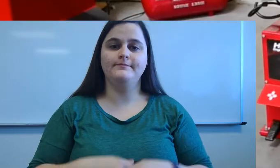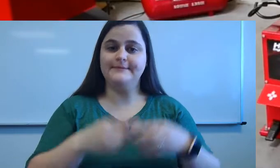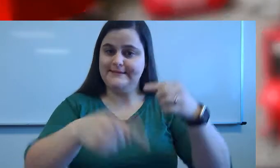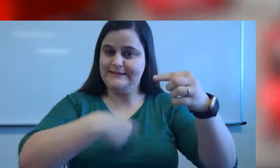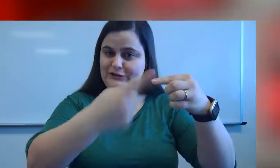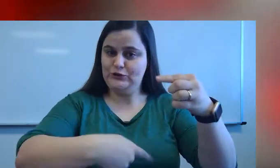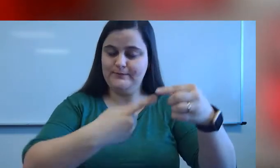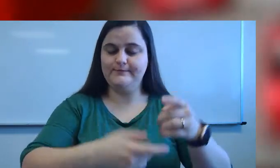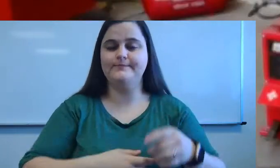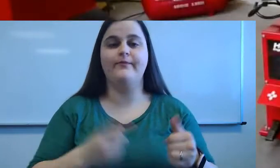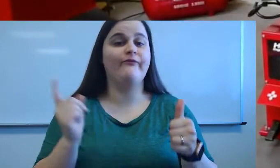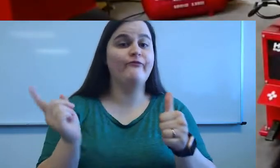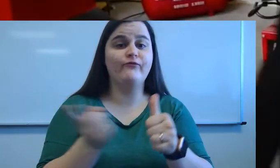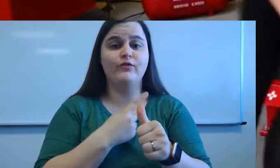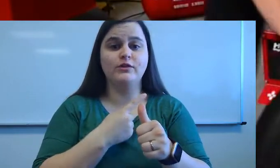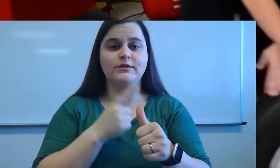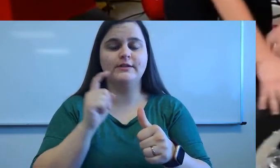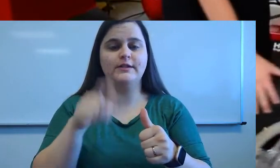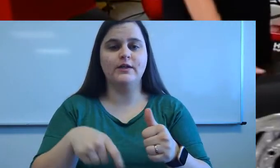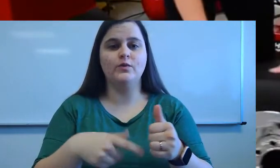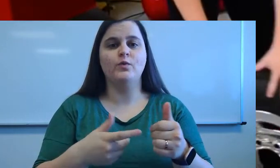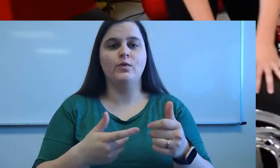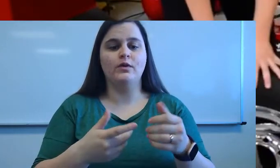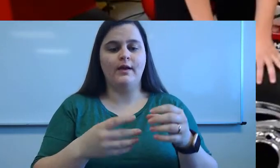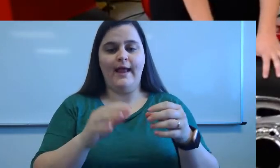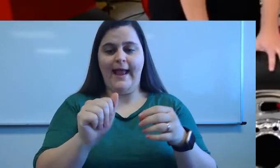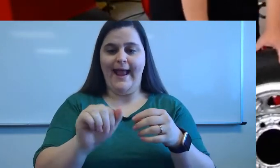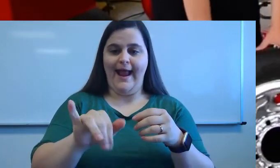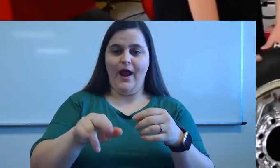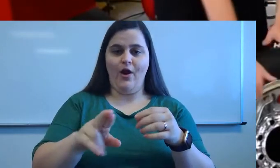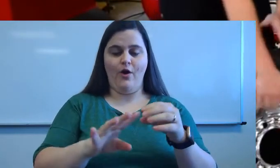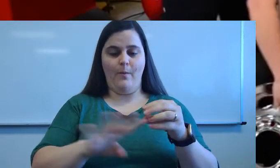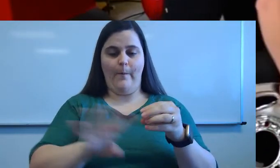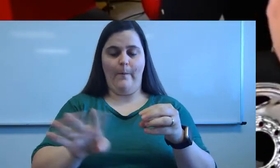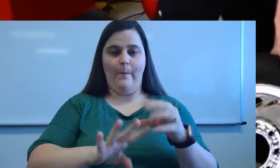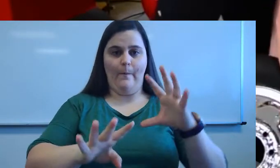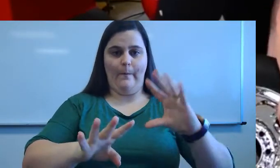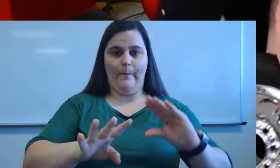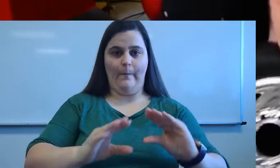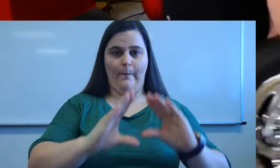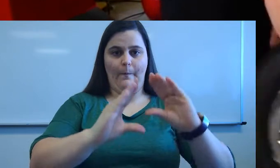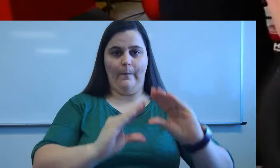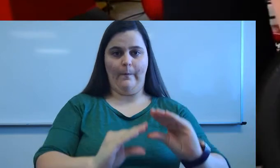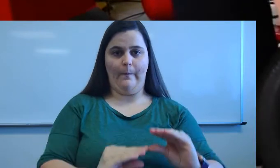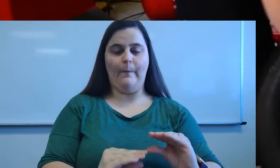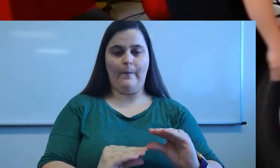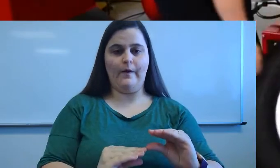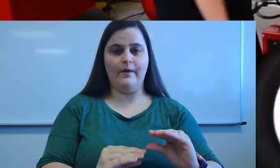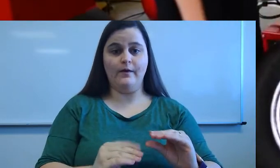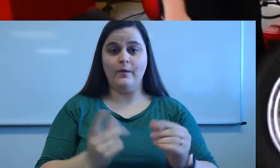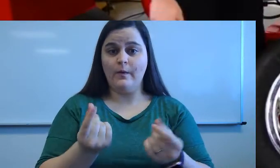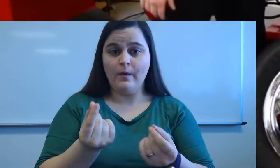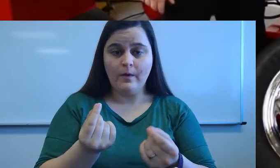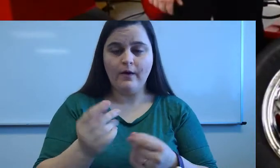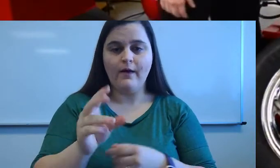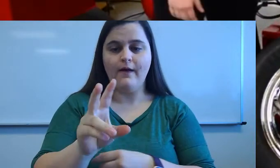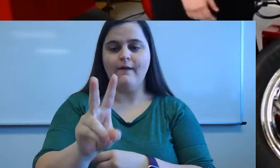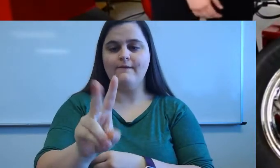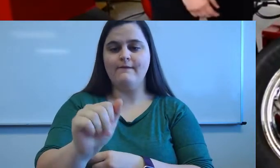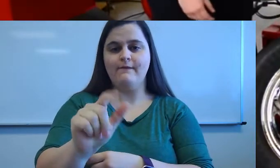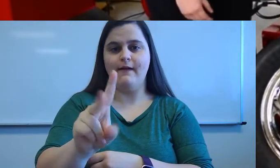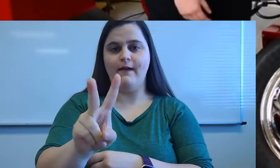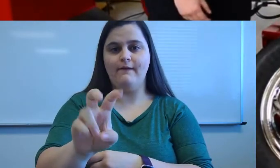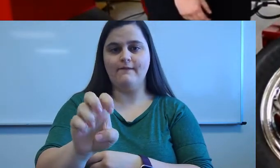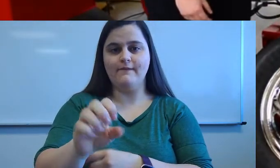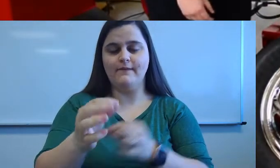So let's get a tire. First thing we need to do is remove all of the air from the tire. So to do that, we're going to take our valve stem,